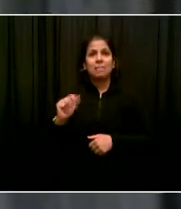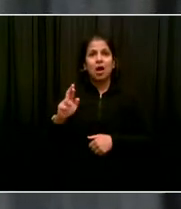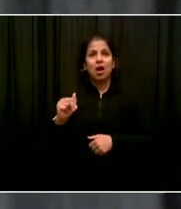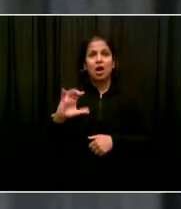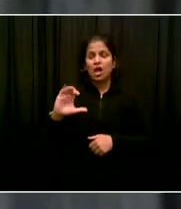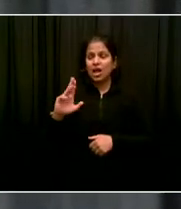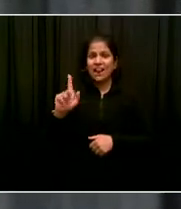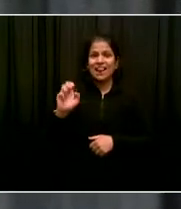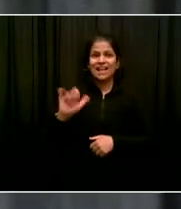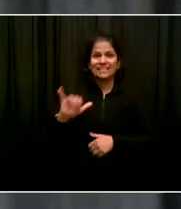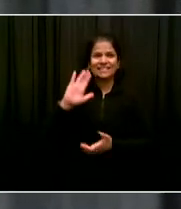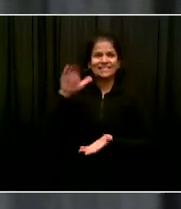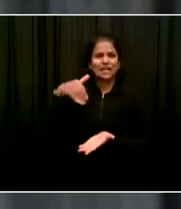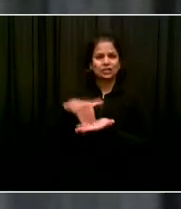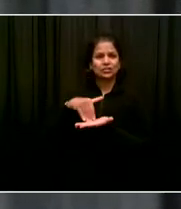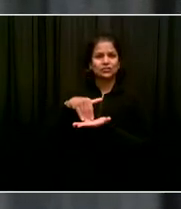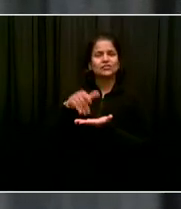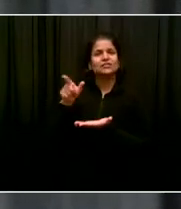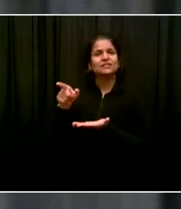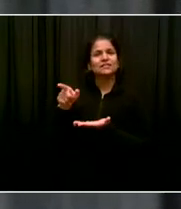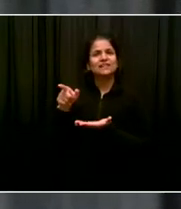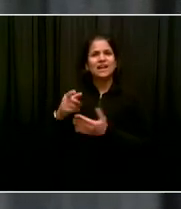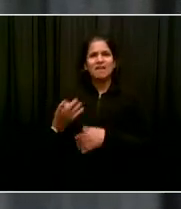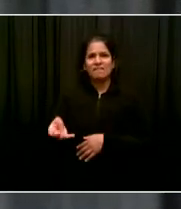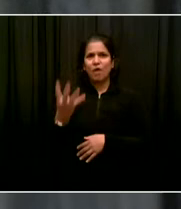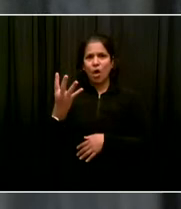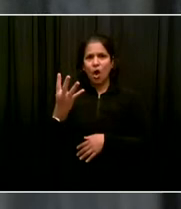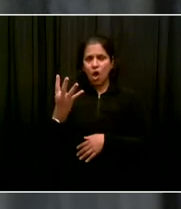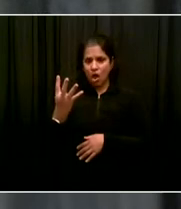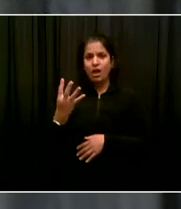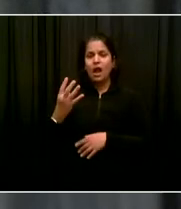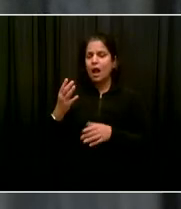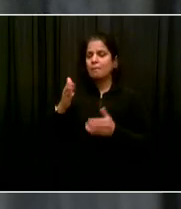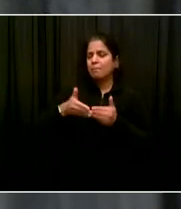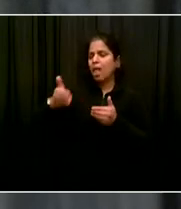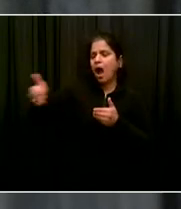of 48 Guns and Mule. Love, you know, Harden,